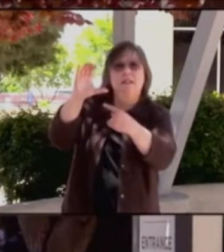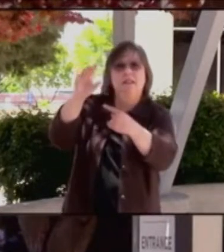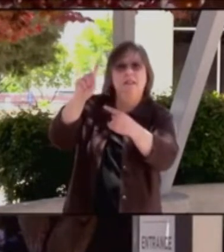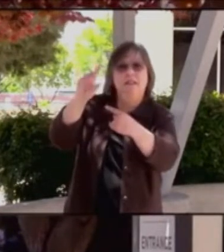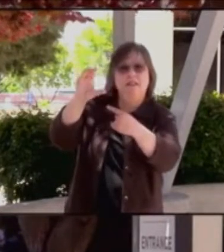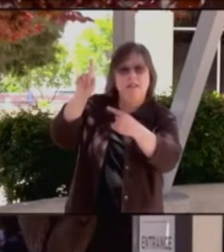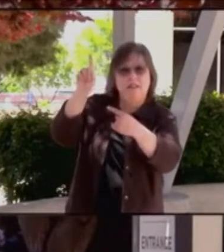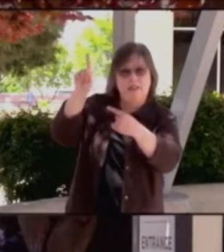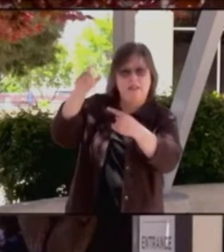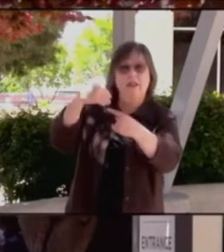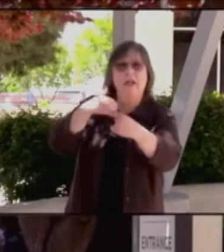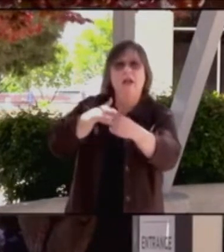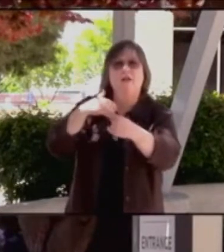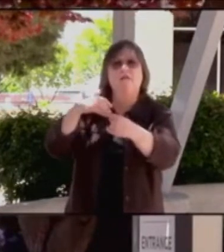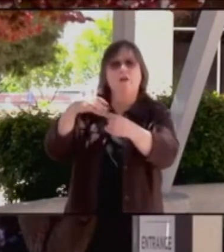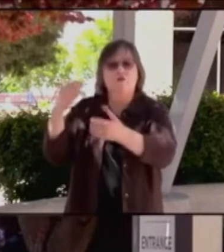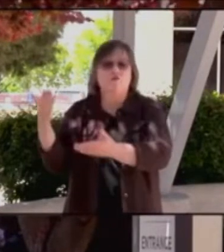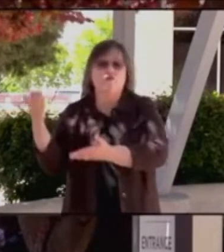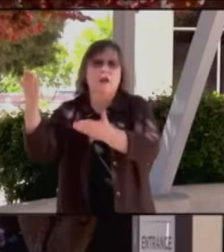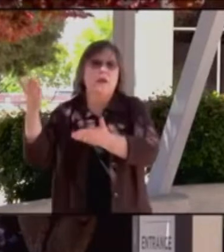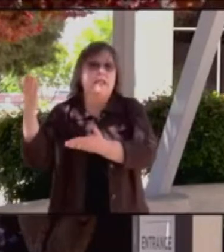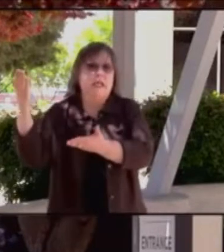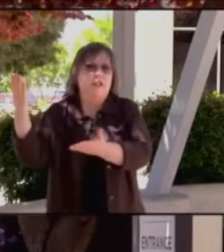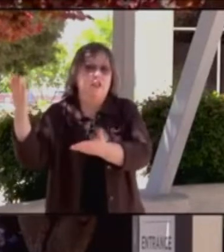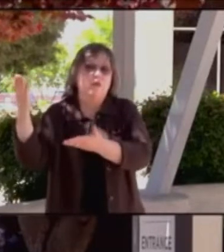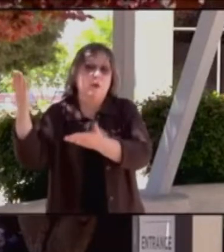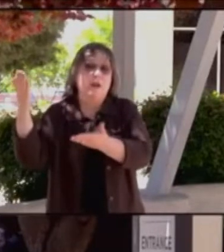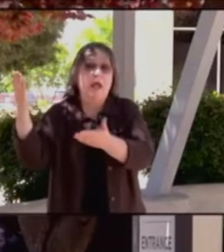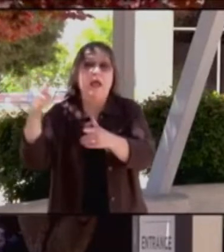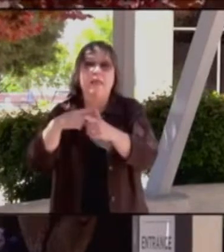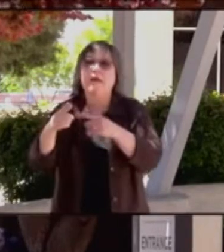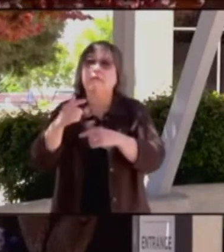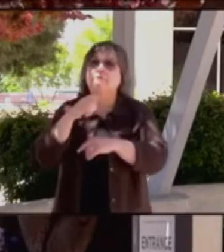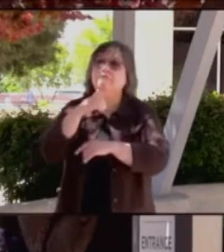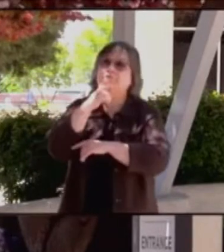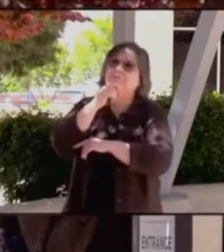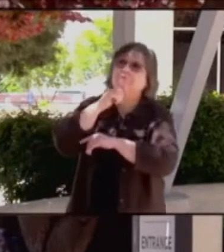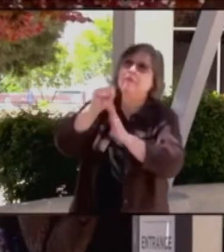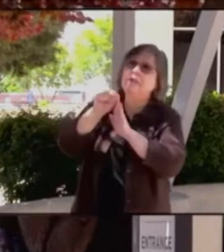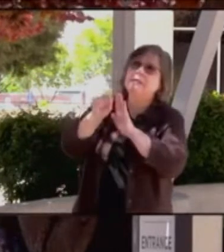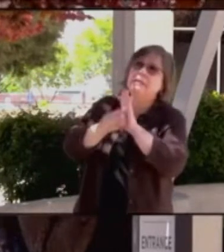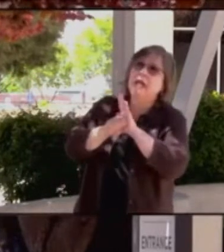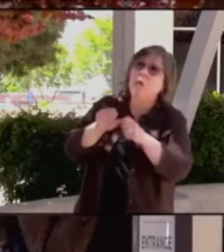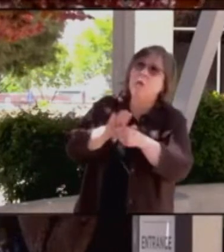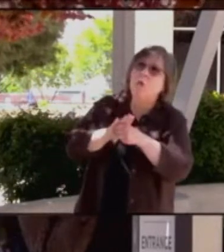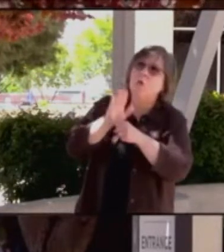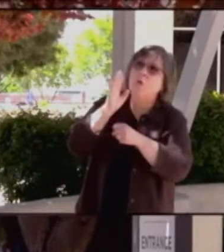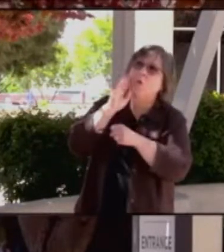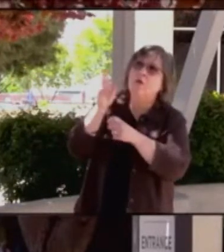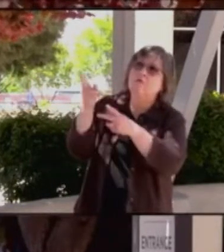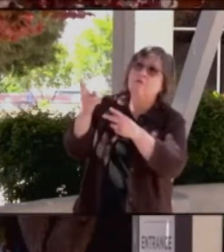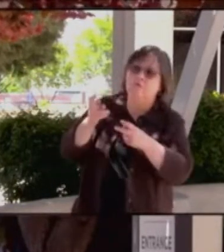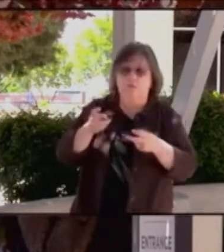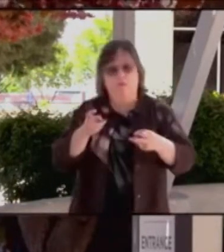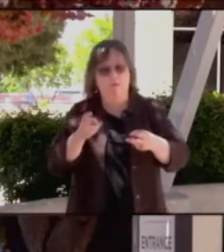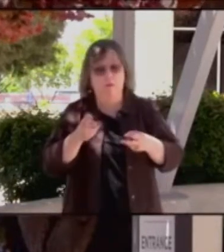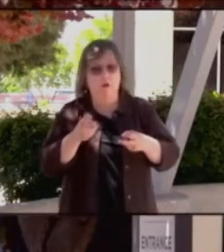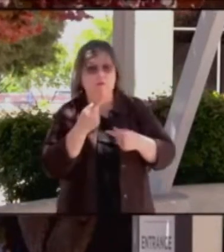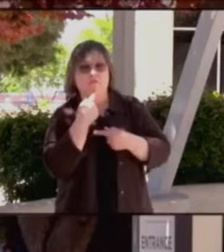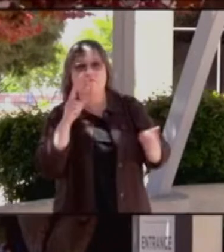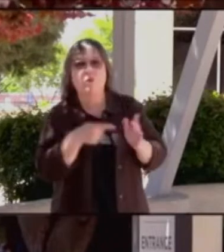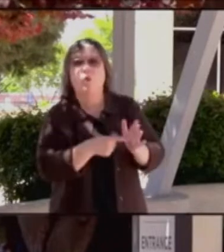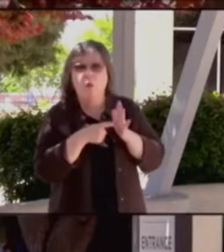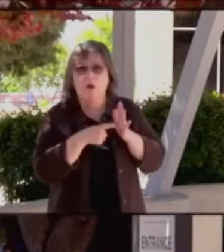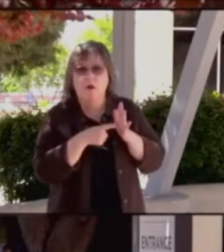into requirements at the state and local level in the realm of public health. And so the state of California has its